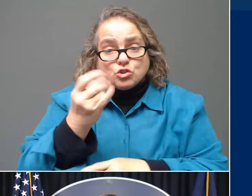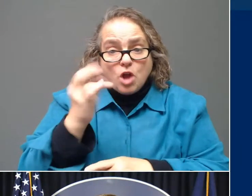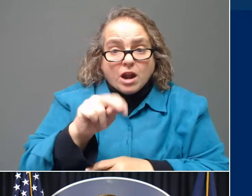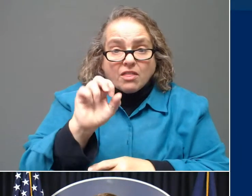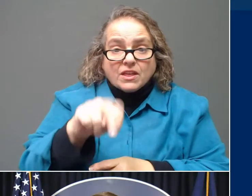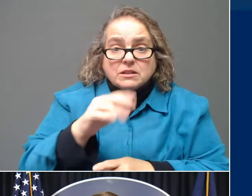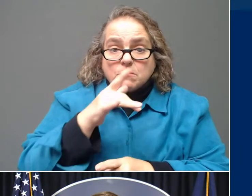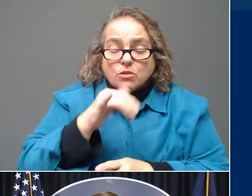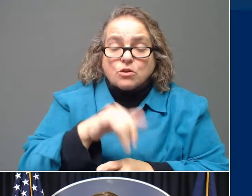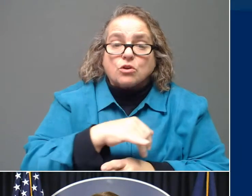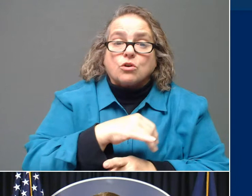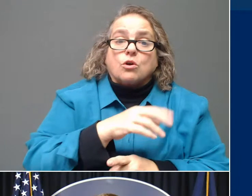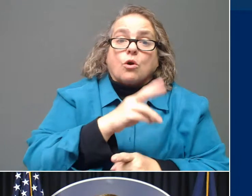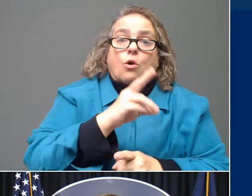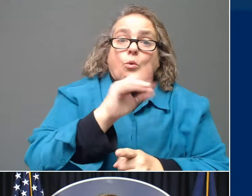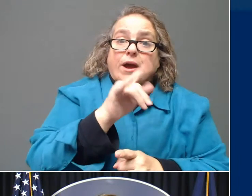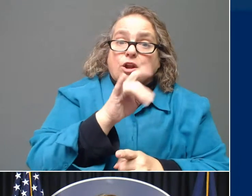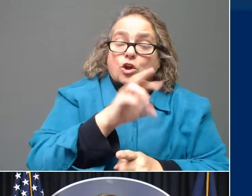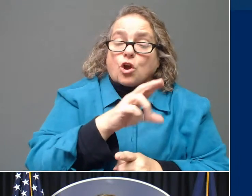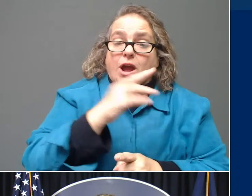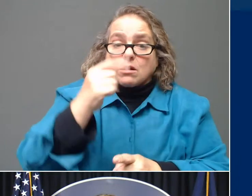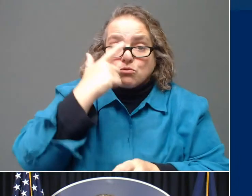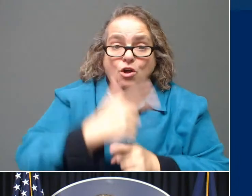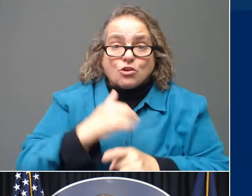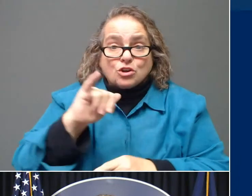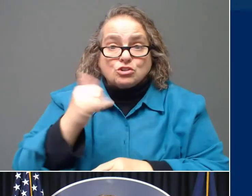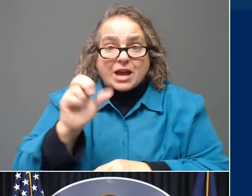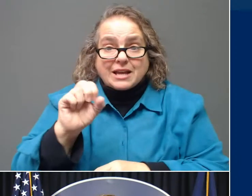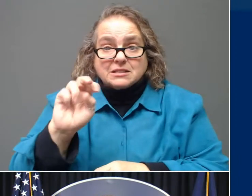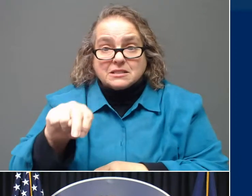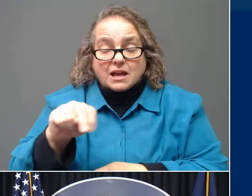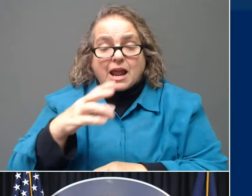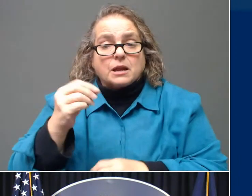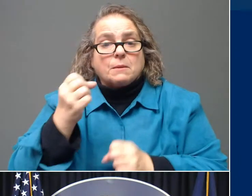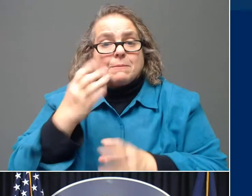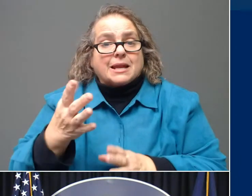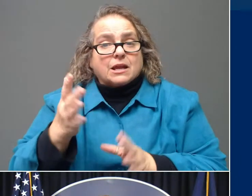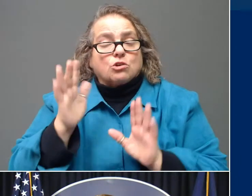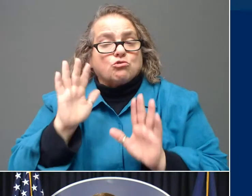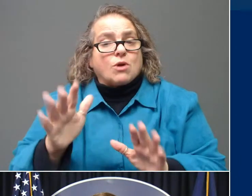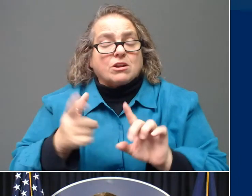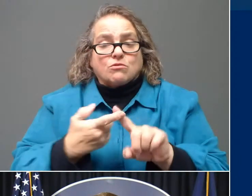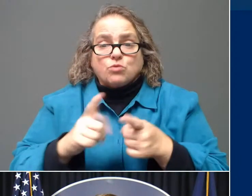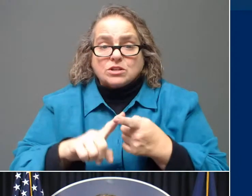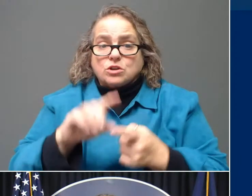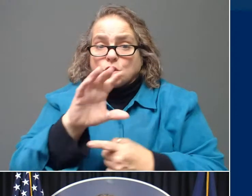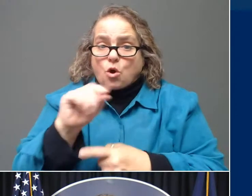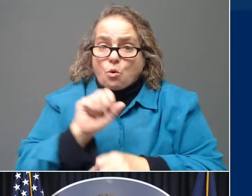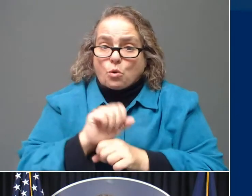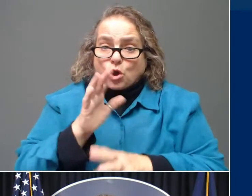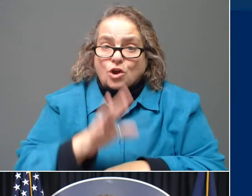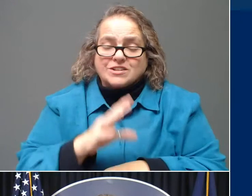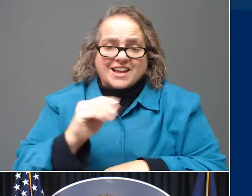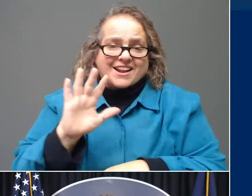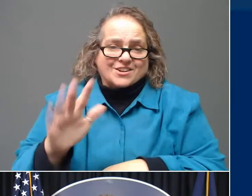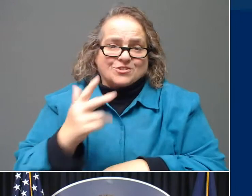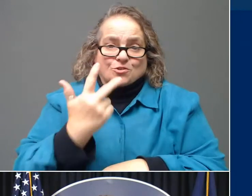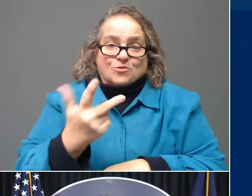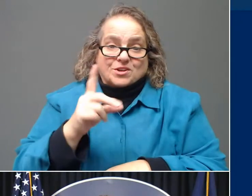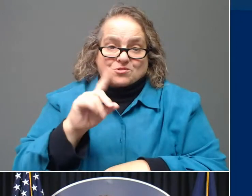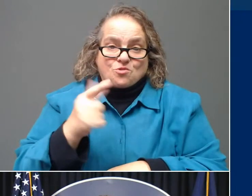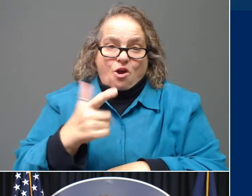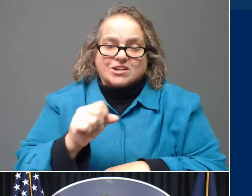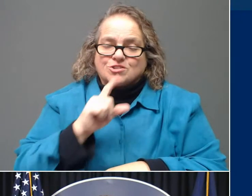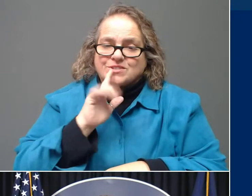Jason, and his many great friends and co-workers. We're also thinking of his beloved dogs who are family to him. That's